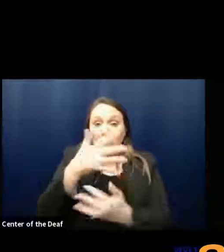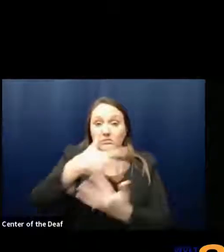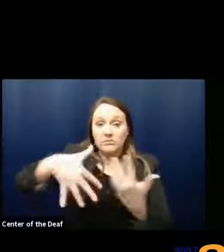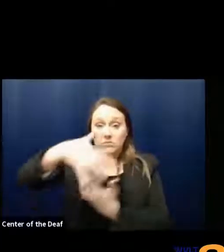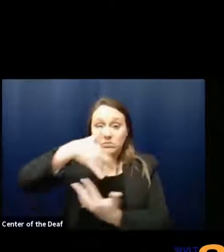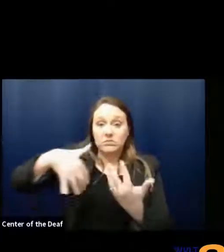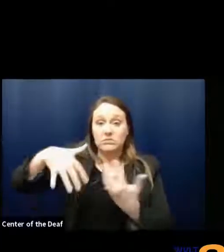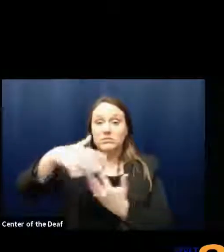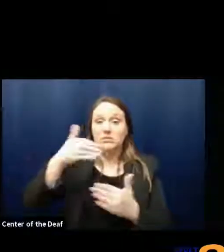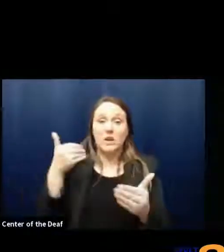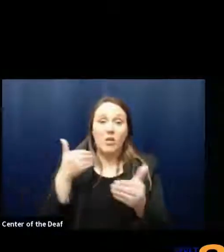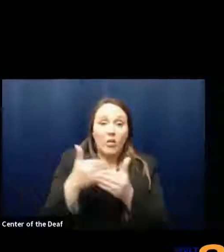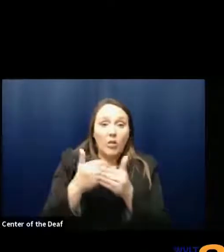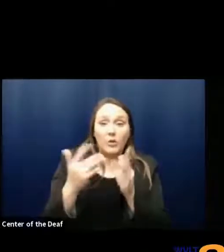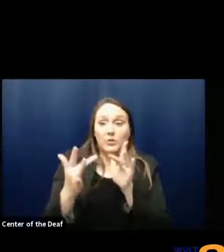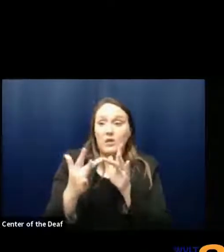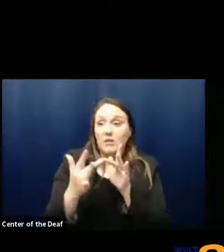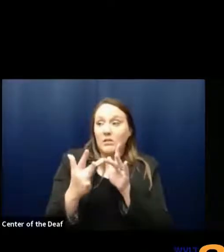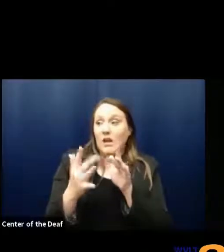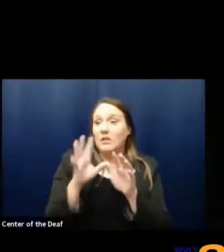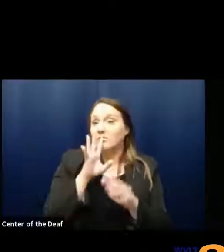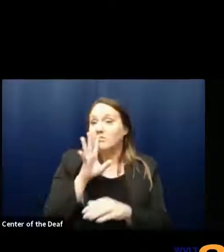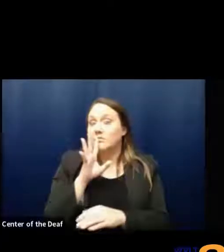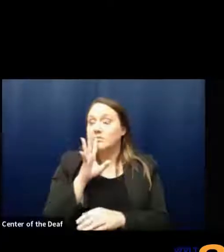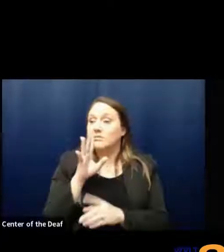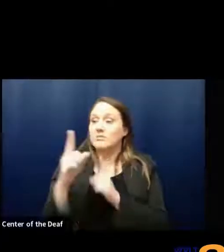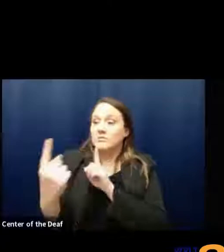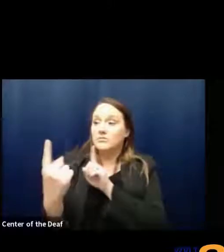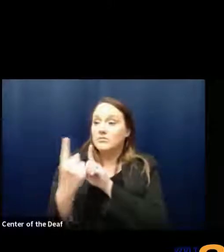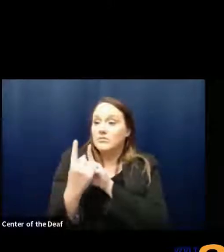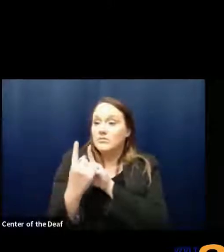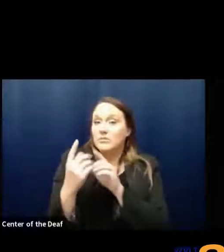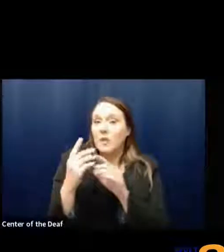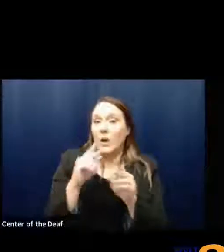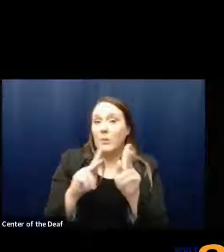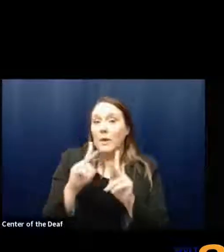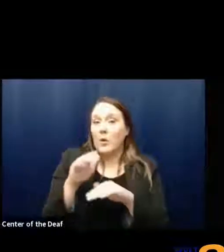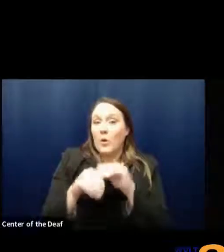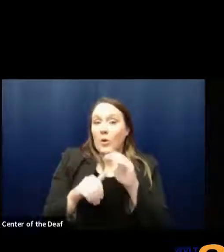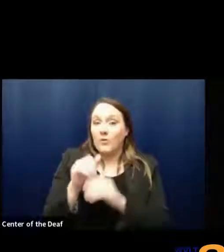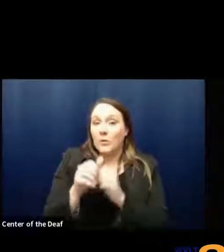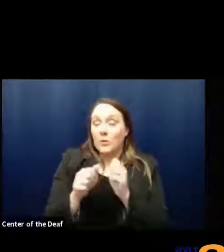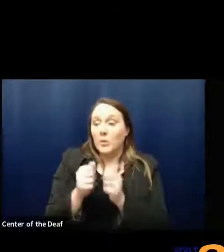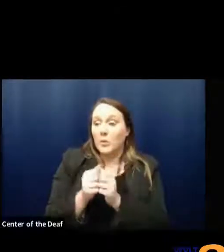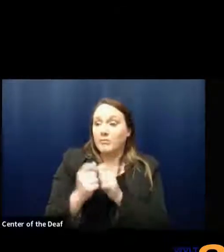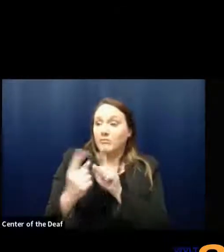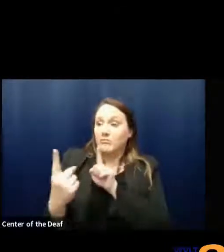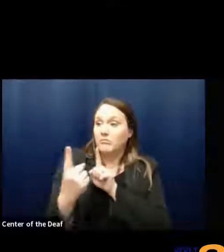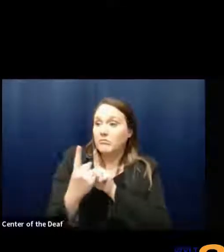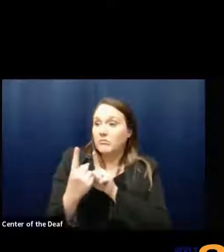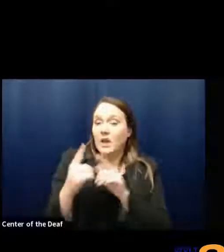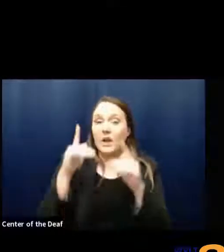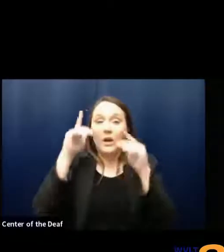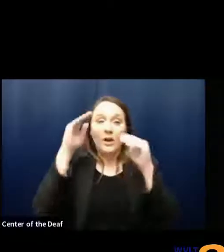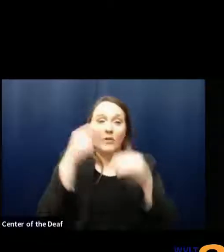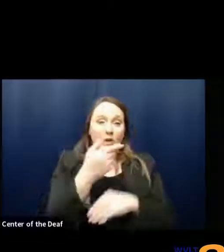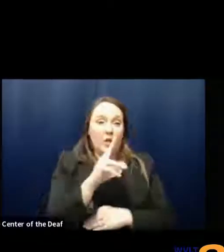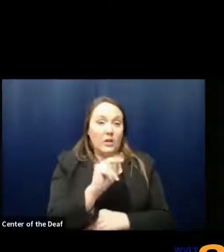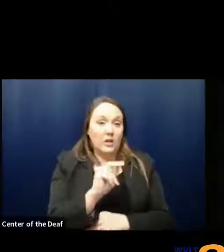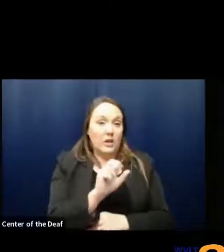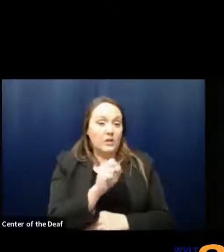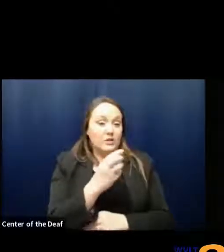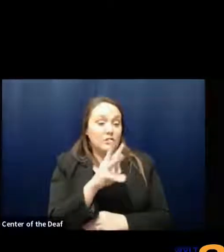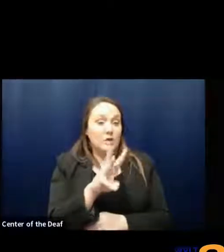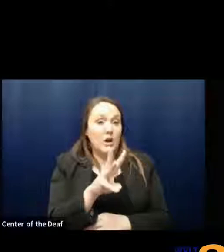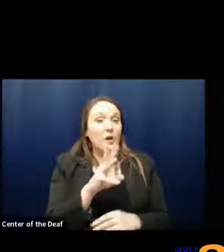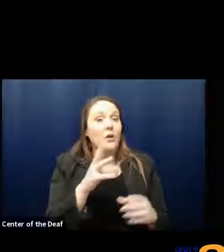in close contact, you're talking, you're with people you're more comfortable with. I'm hopeful that at the gun show and at other events where it's